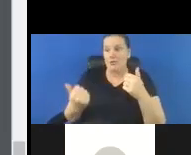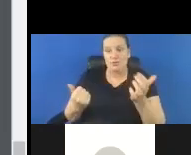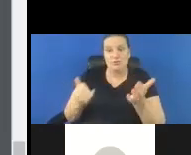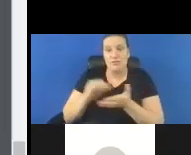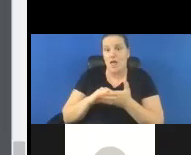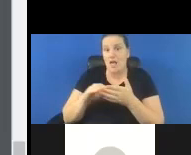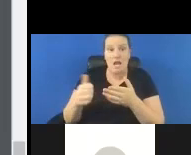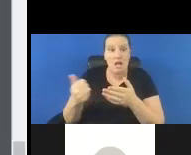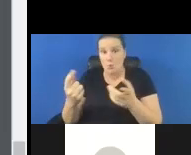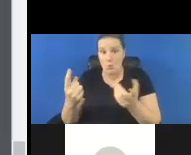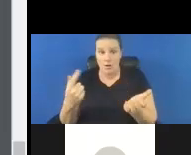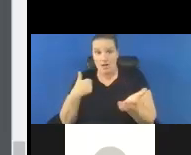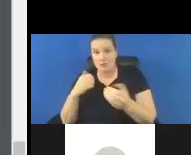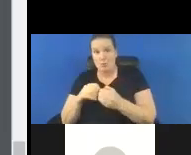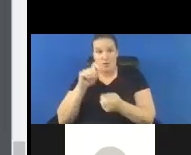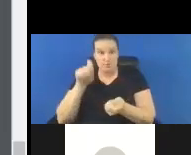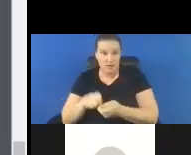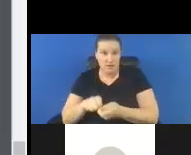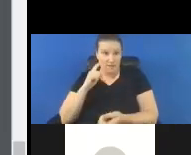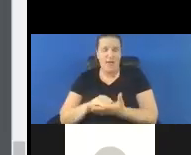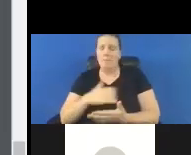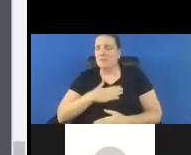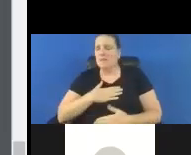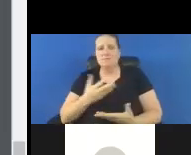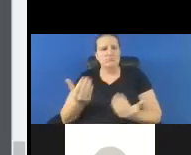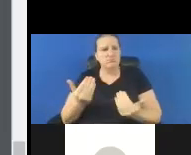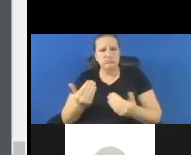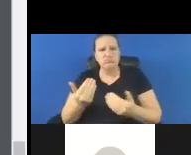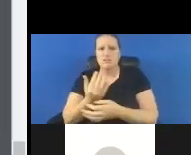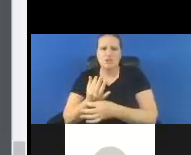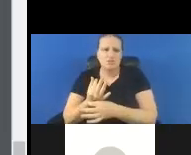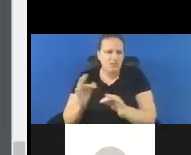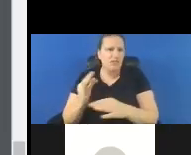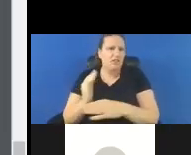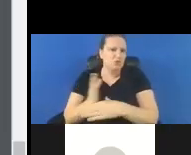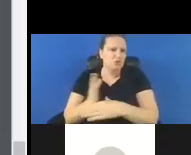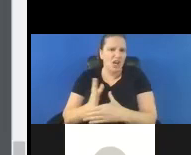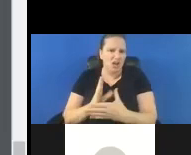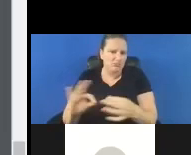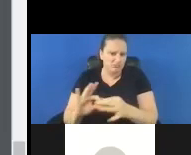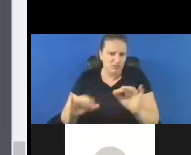anyone has more specifics for, please feel free to share on those.